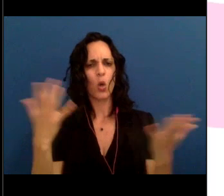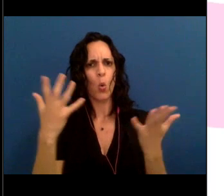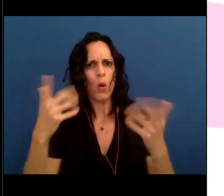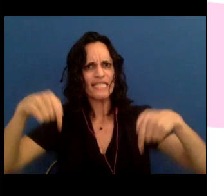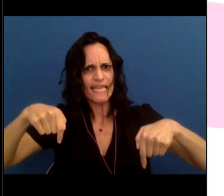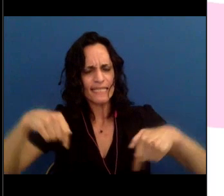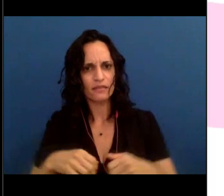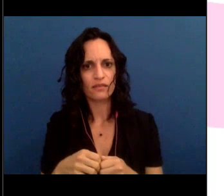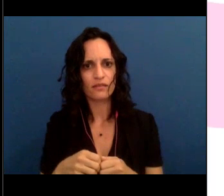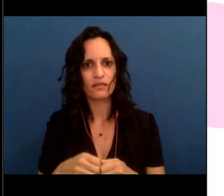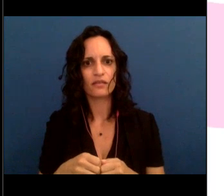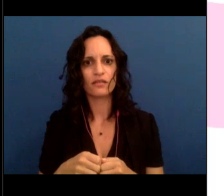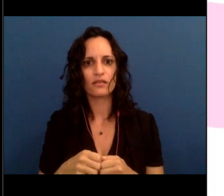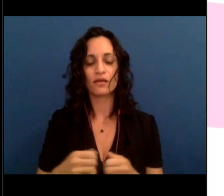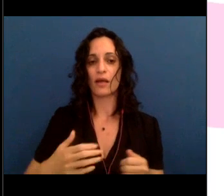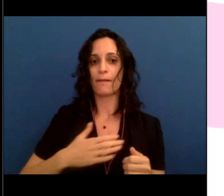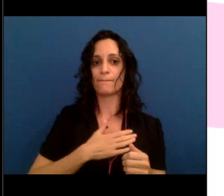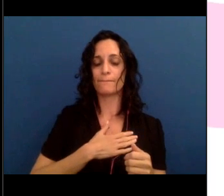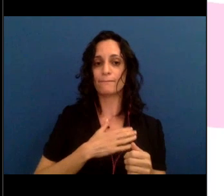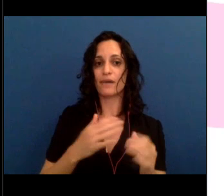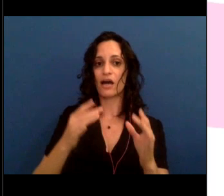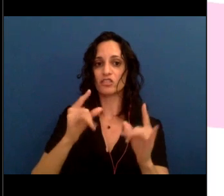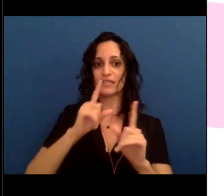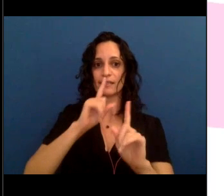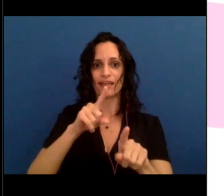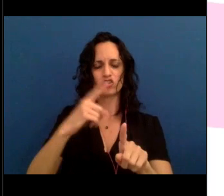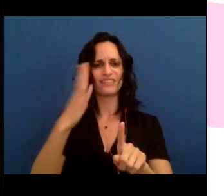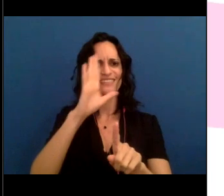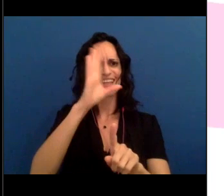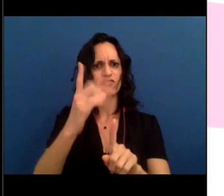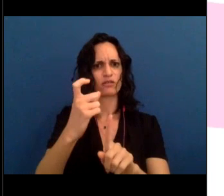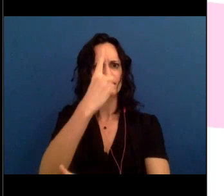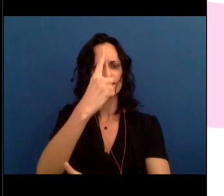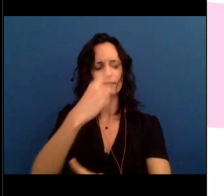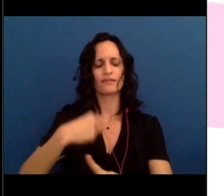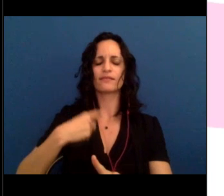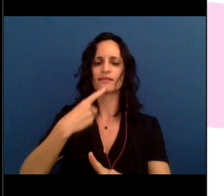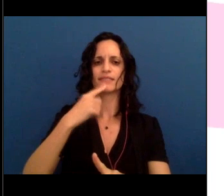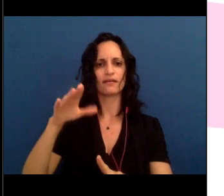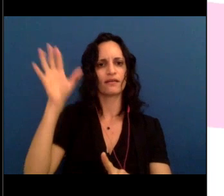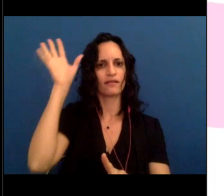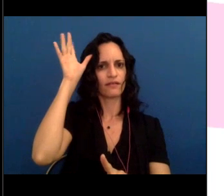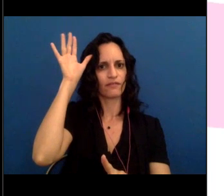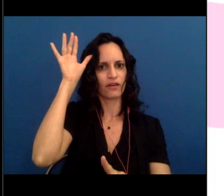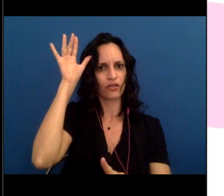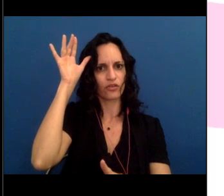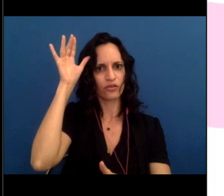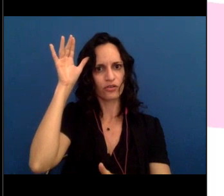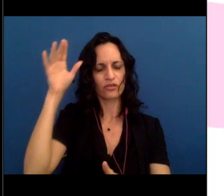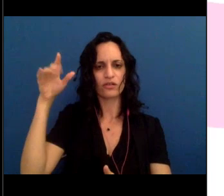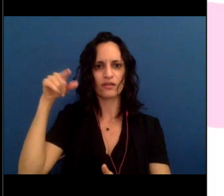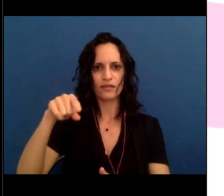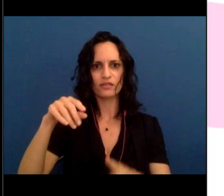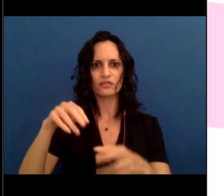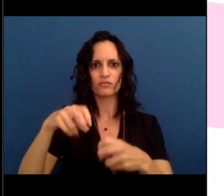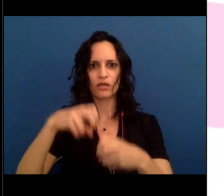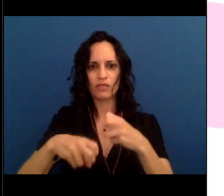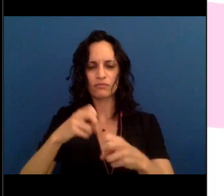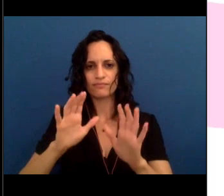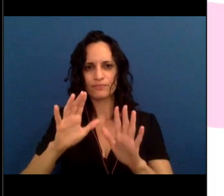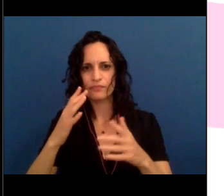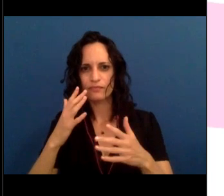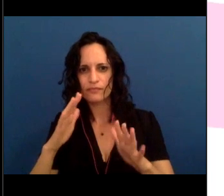My articulate answer never goes amiss. I say, Father, this is the impending problem at hand. When I'm on the block,